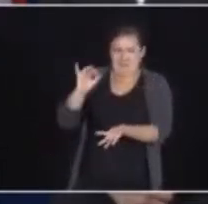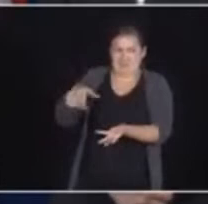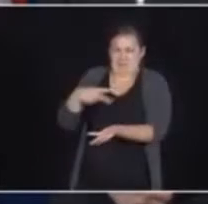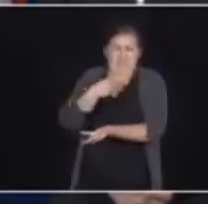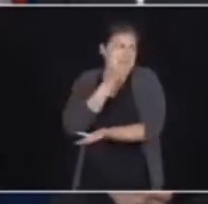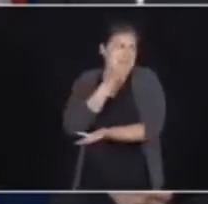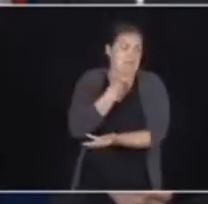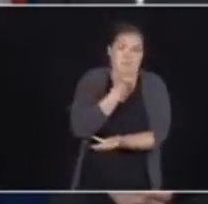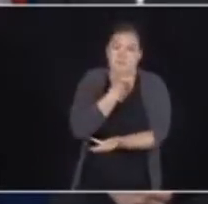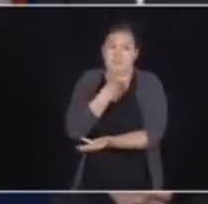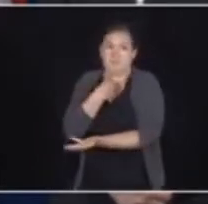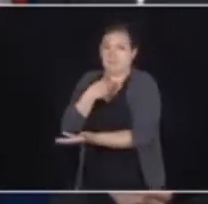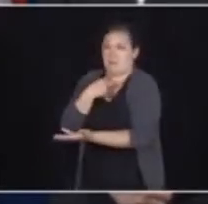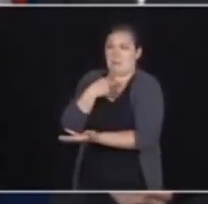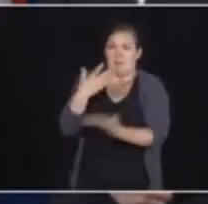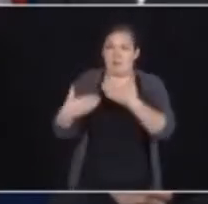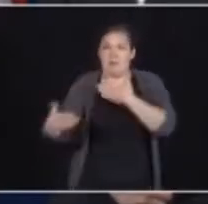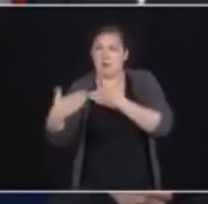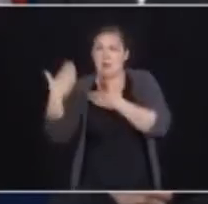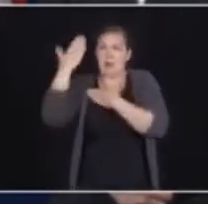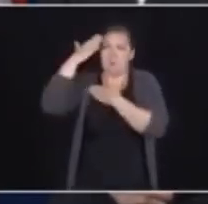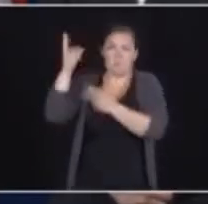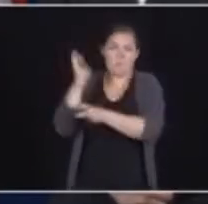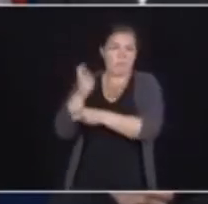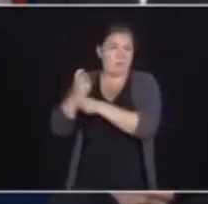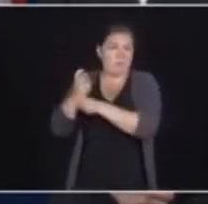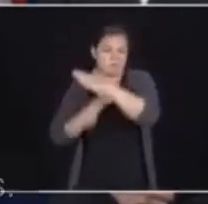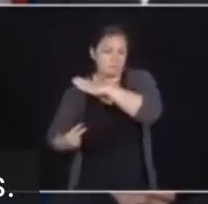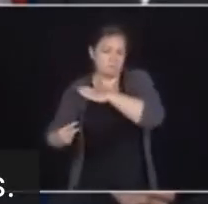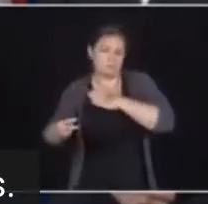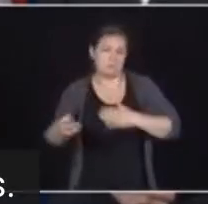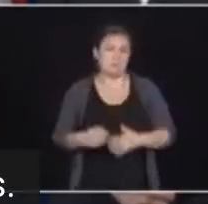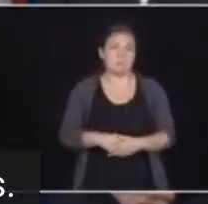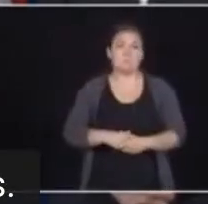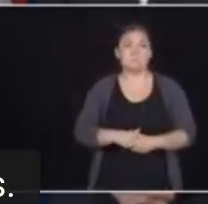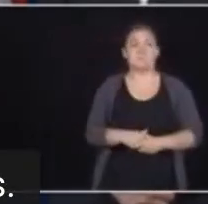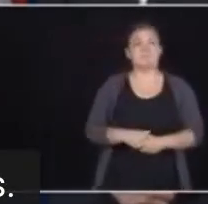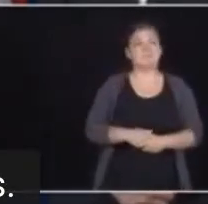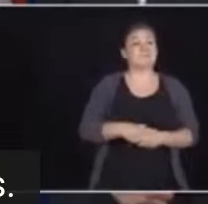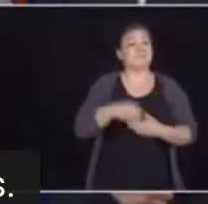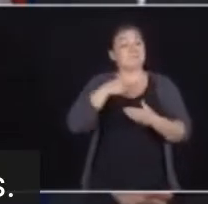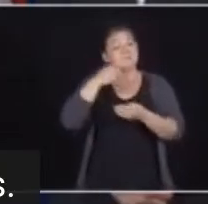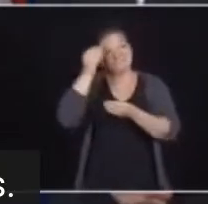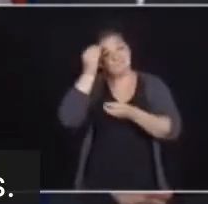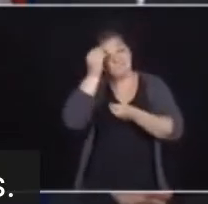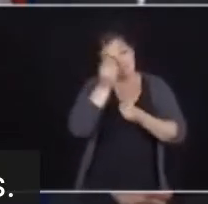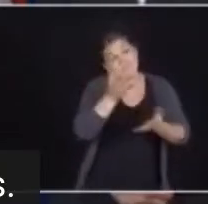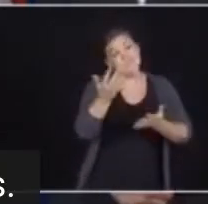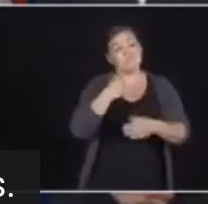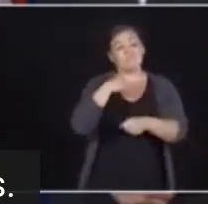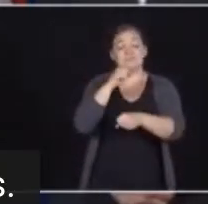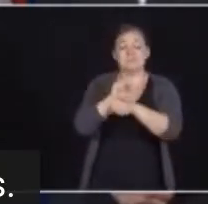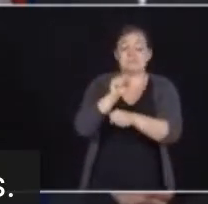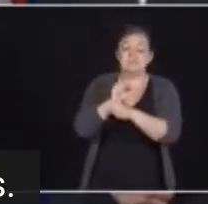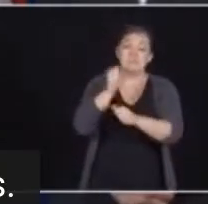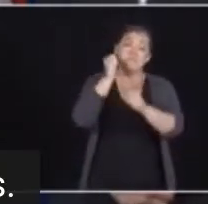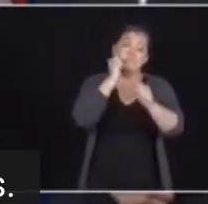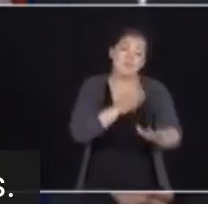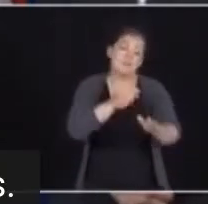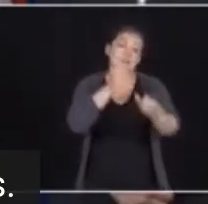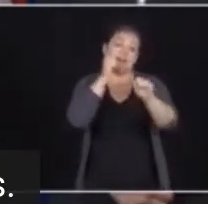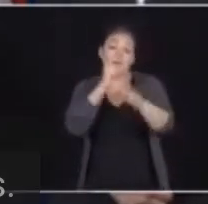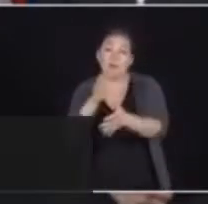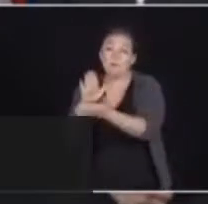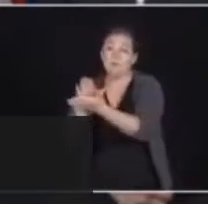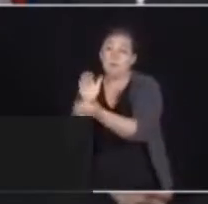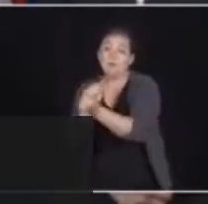that reality? Well, the message to the parents, we're working every single day. The school boards are working every single day on coming up